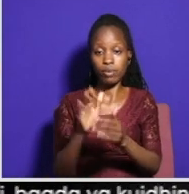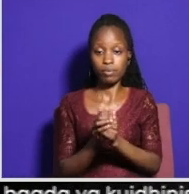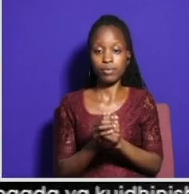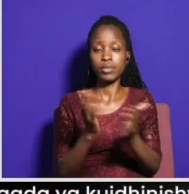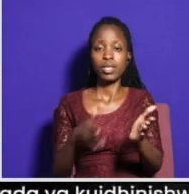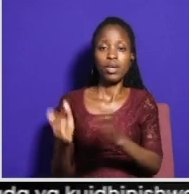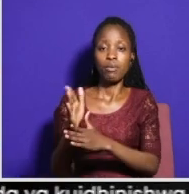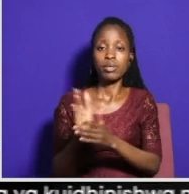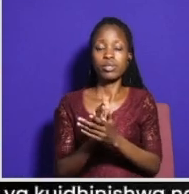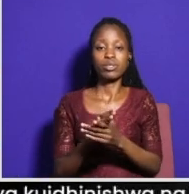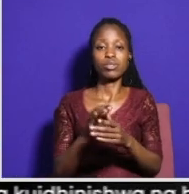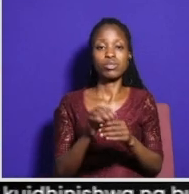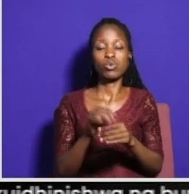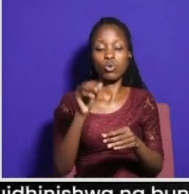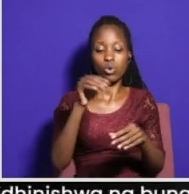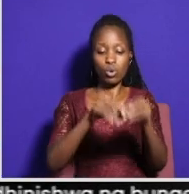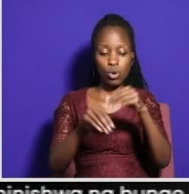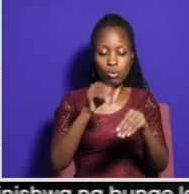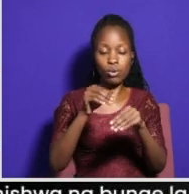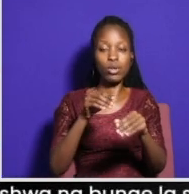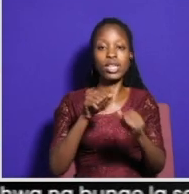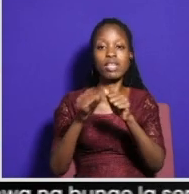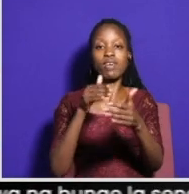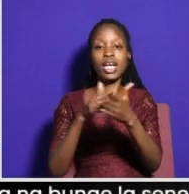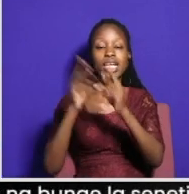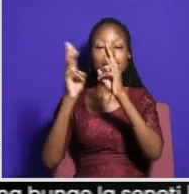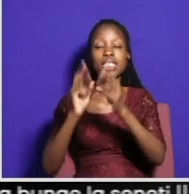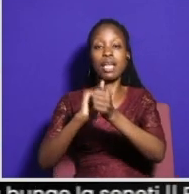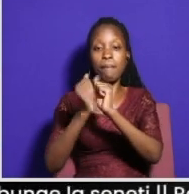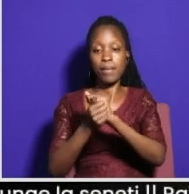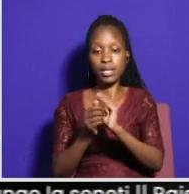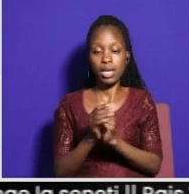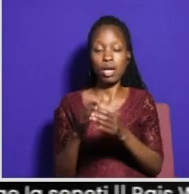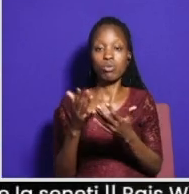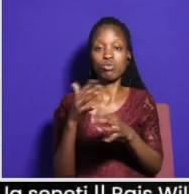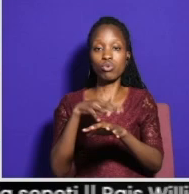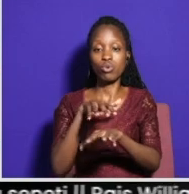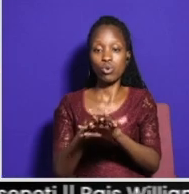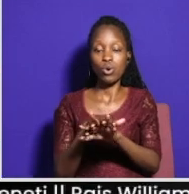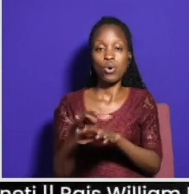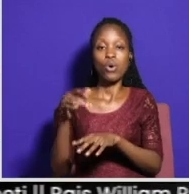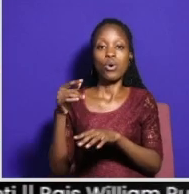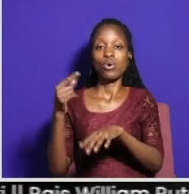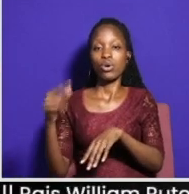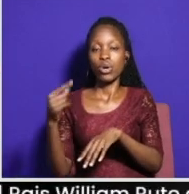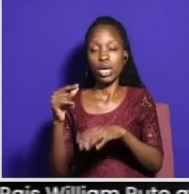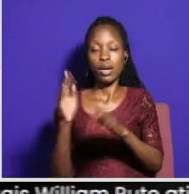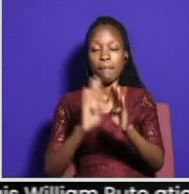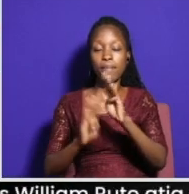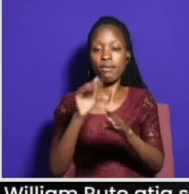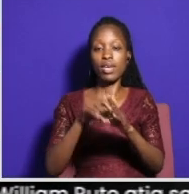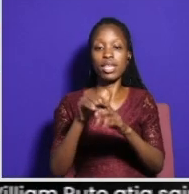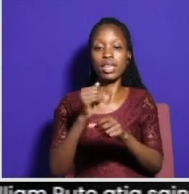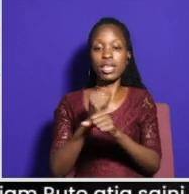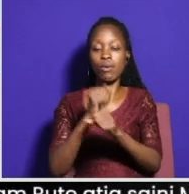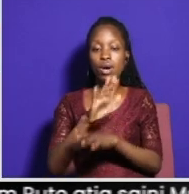to contribute directly to the fight against climate change by adopting green behaviors at the workplace.